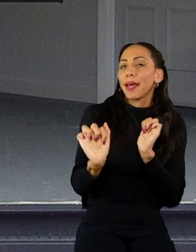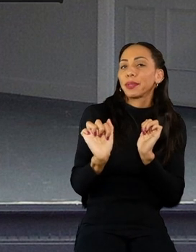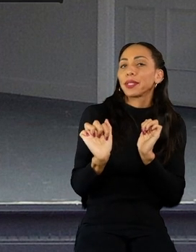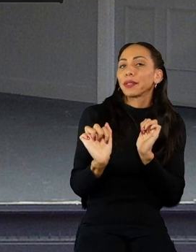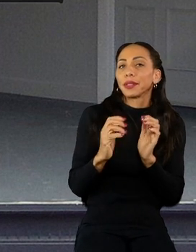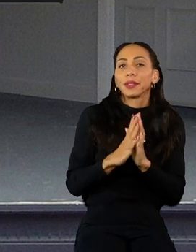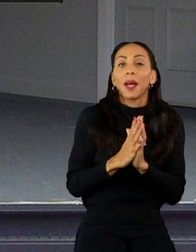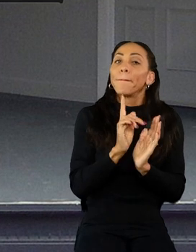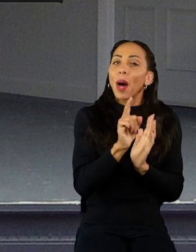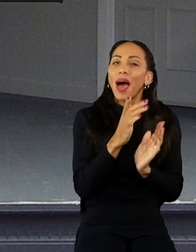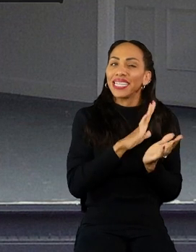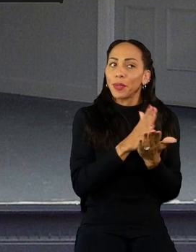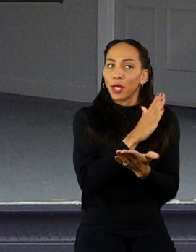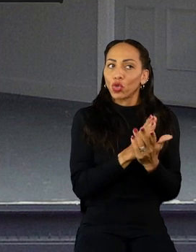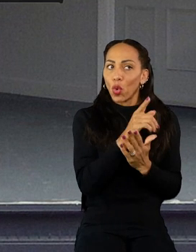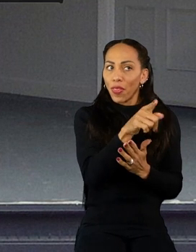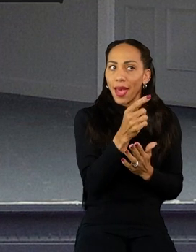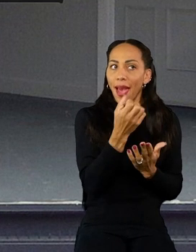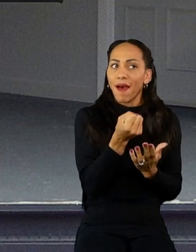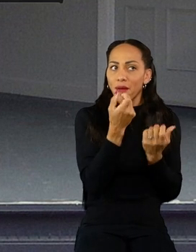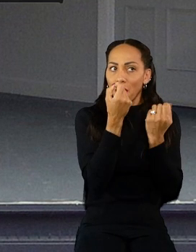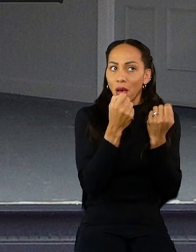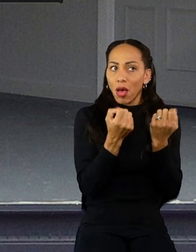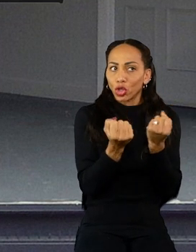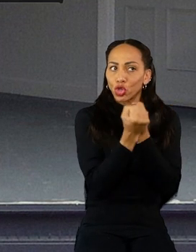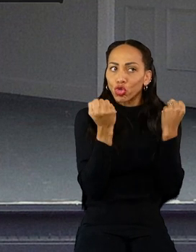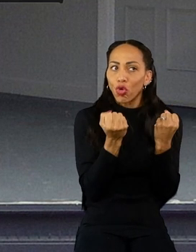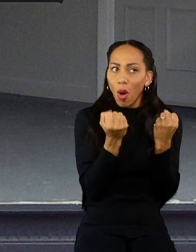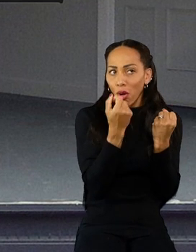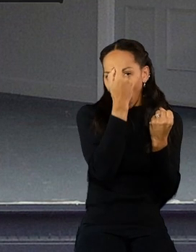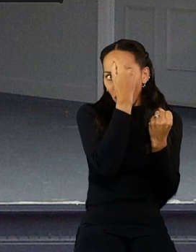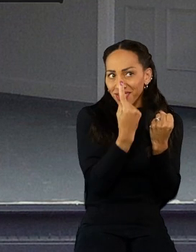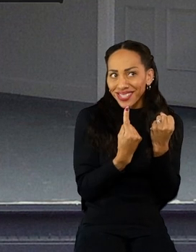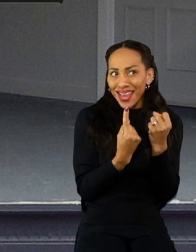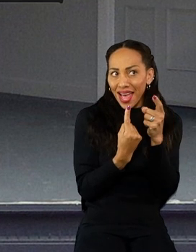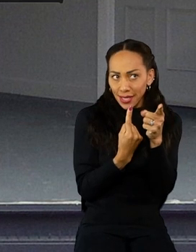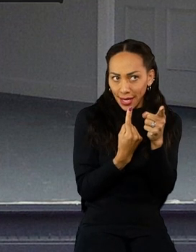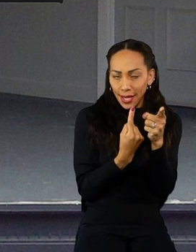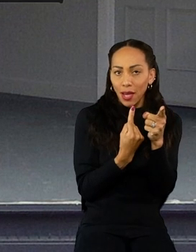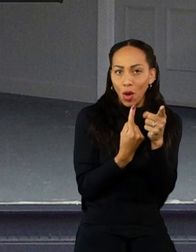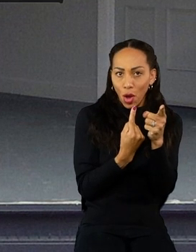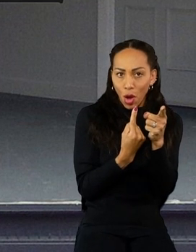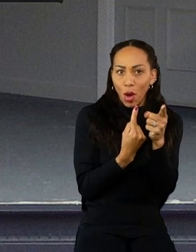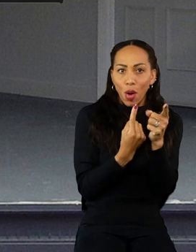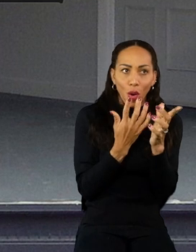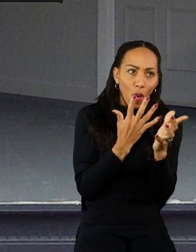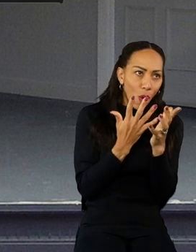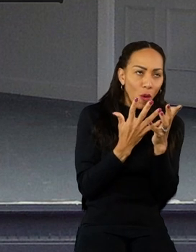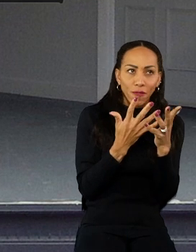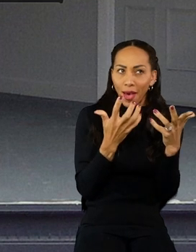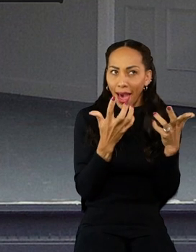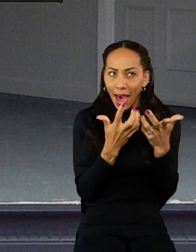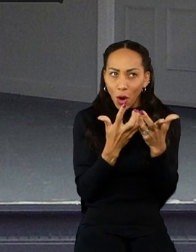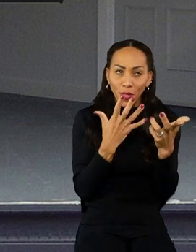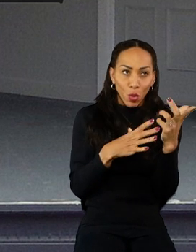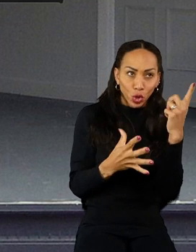Absolutely. I think it definitely is the concept and how that works, but also making sure that they do have a strong skill set, a strong